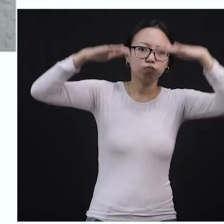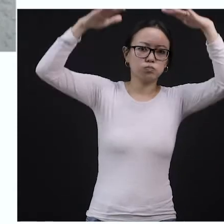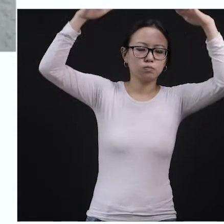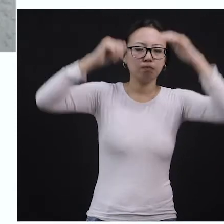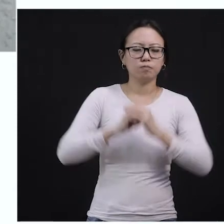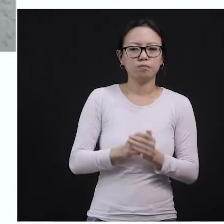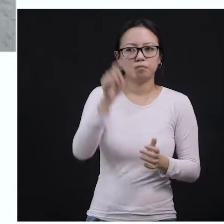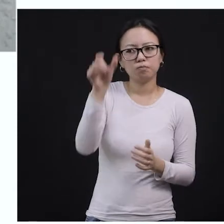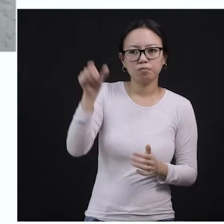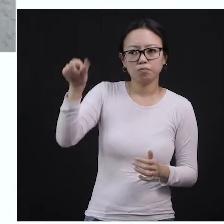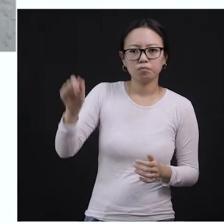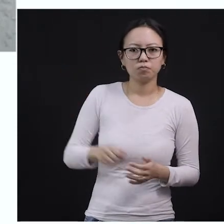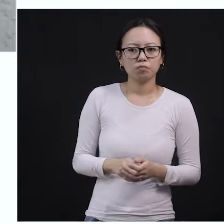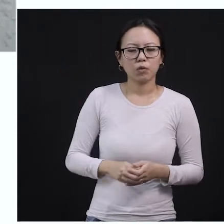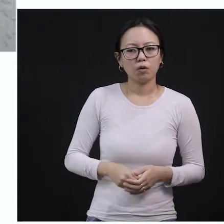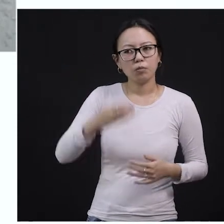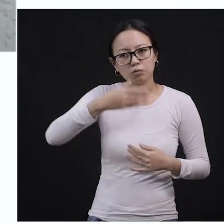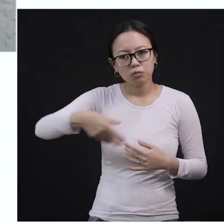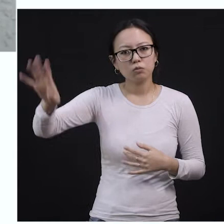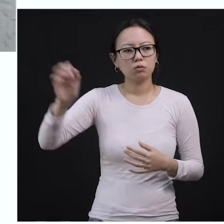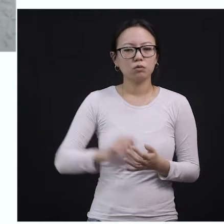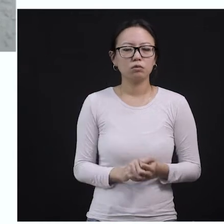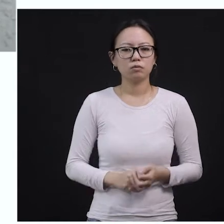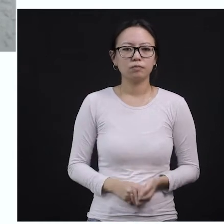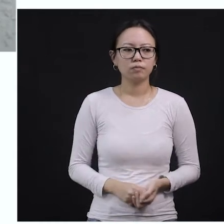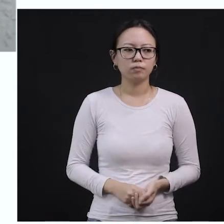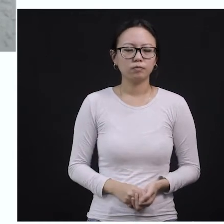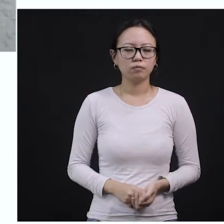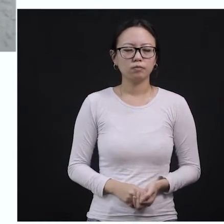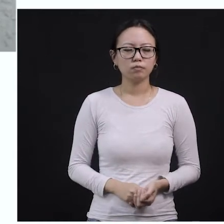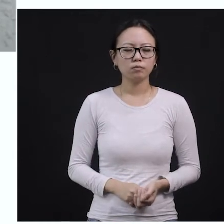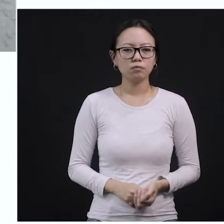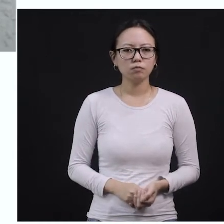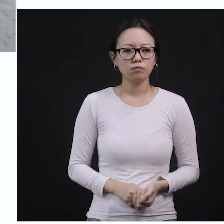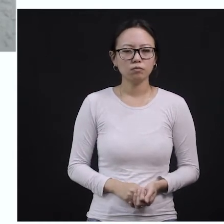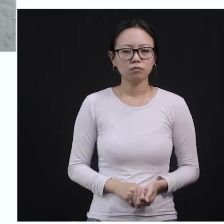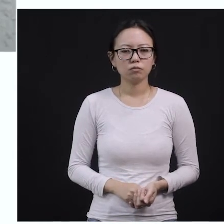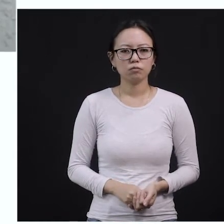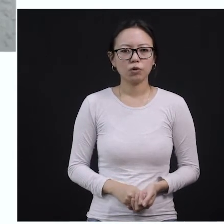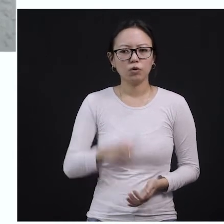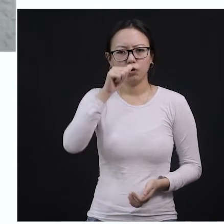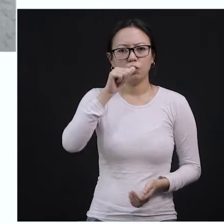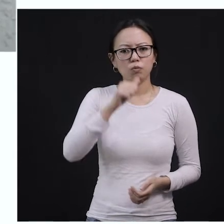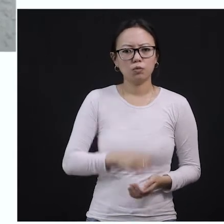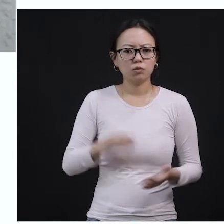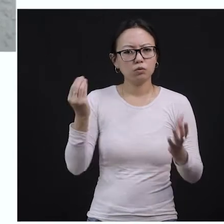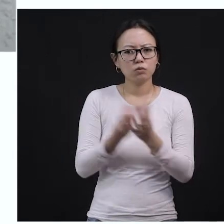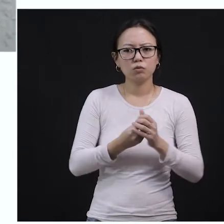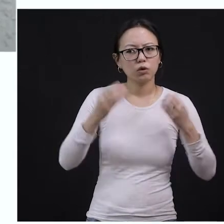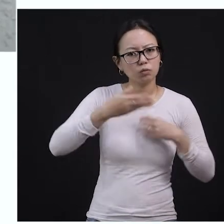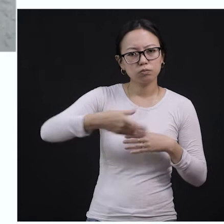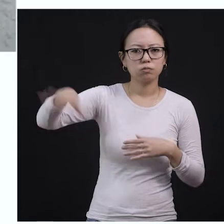are washed away, and then many homes are washed away along with the floods. All right.